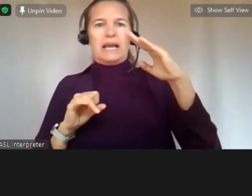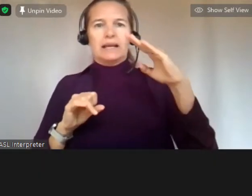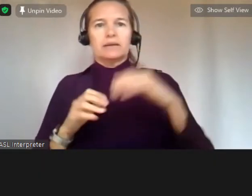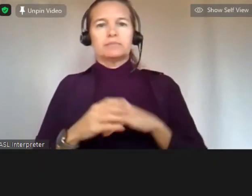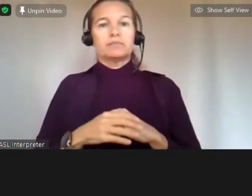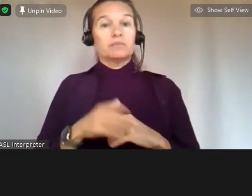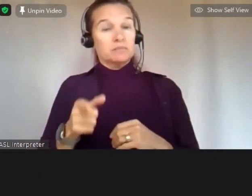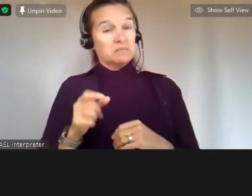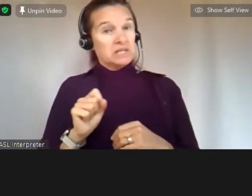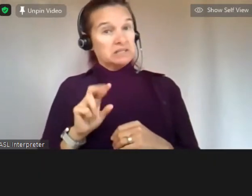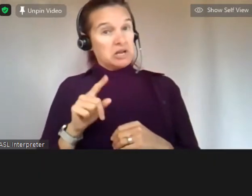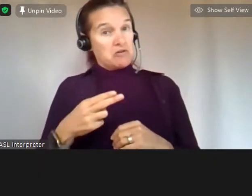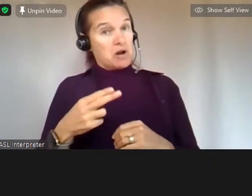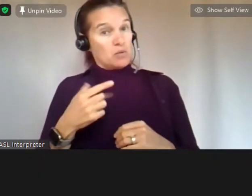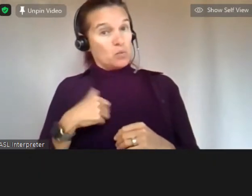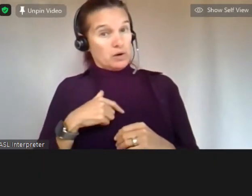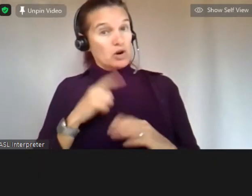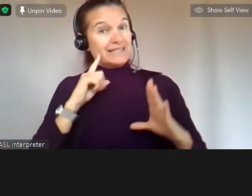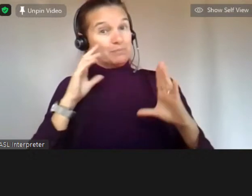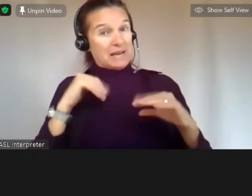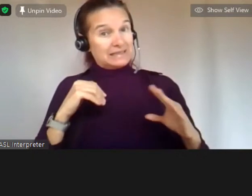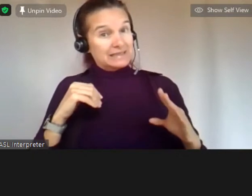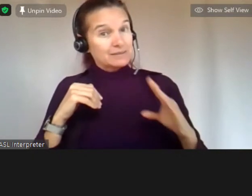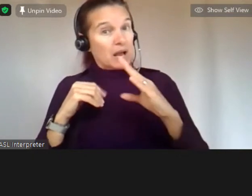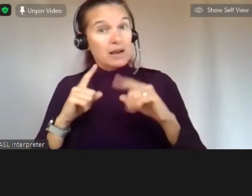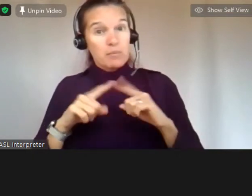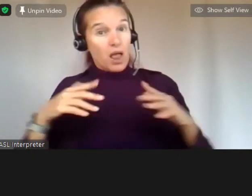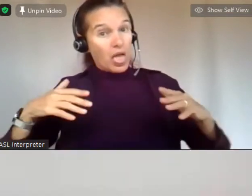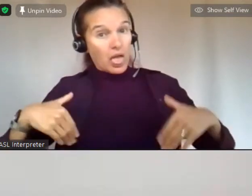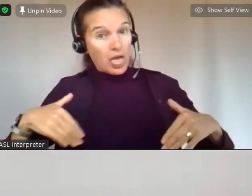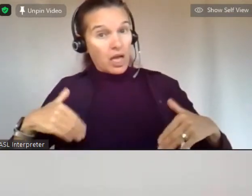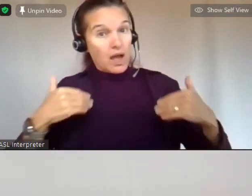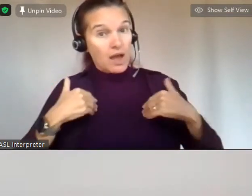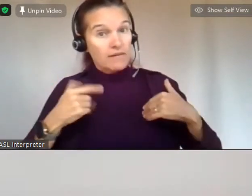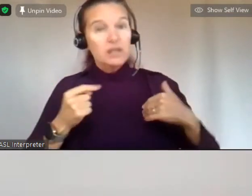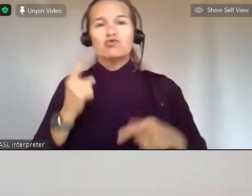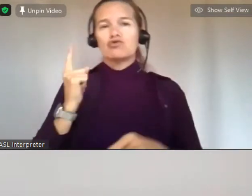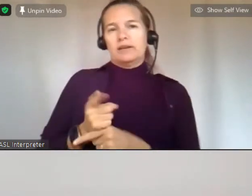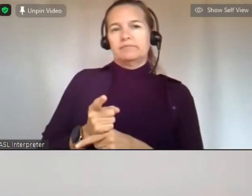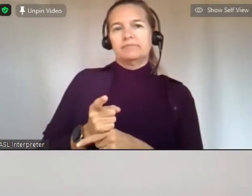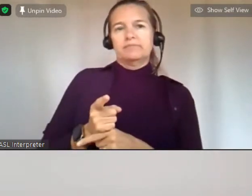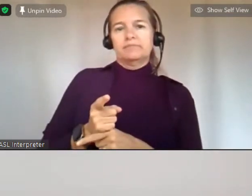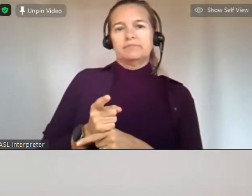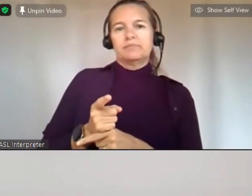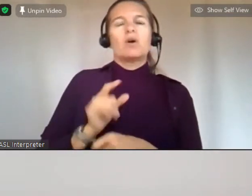we're expecting a spike, but we haven't had it? Yes. Okay.